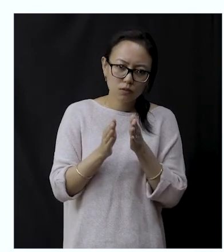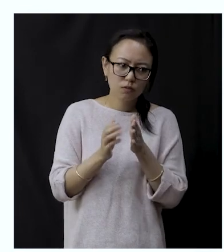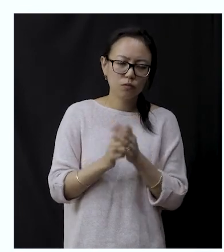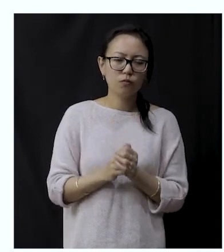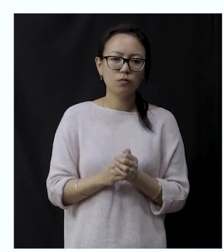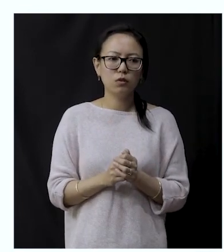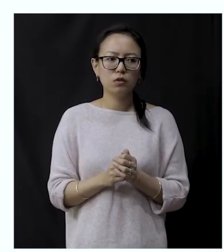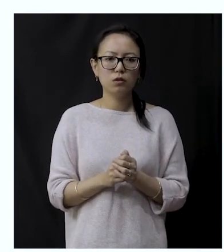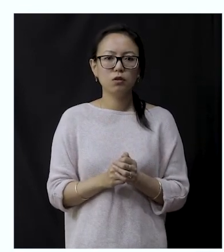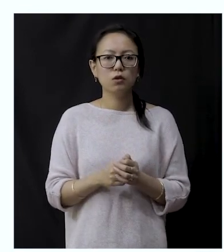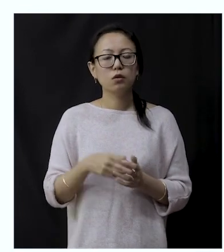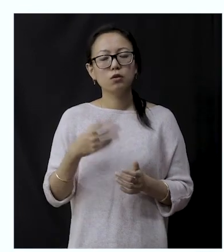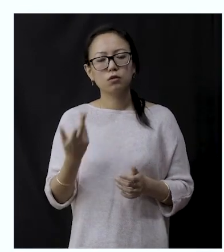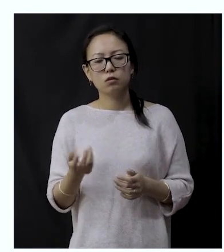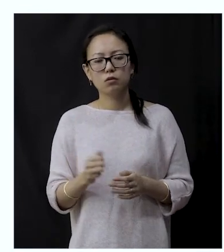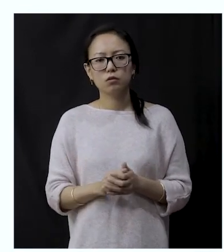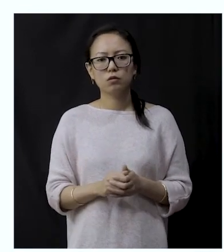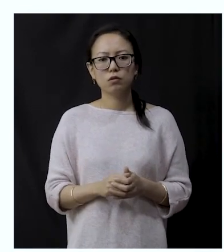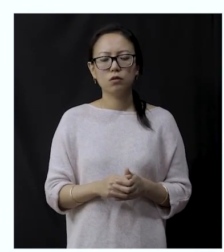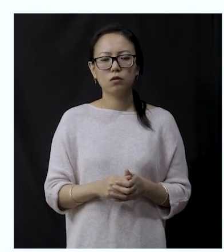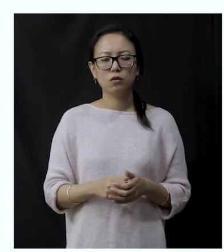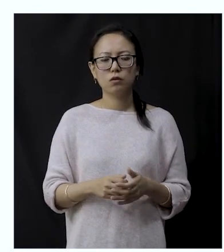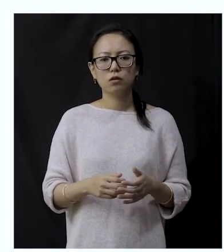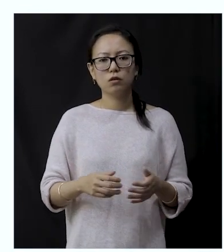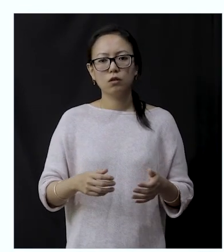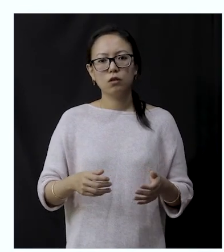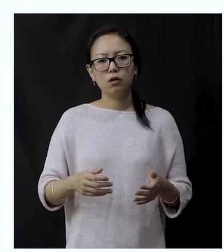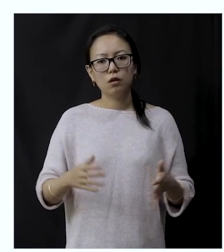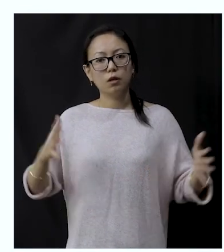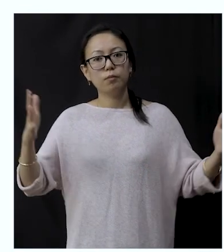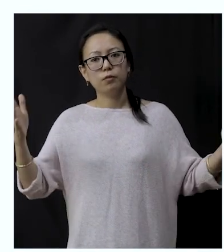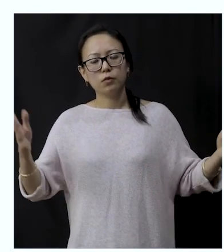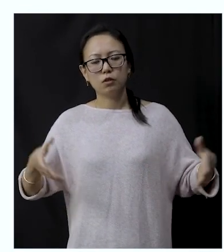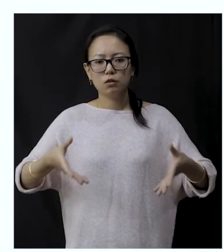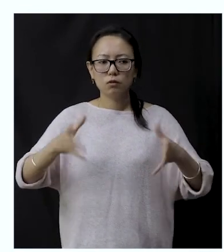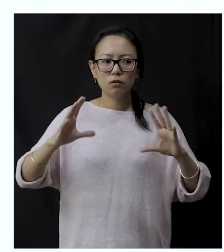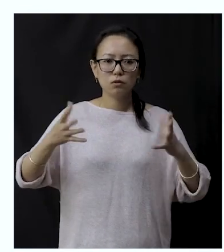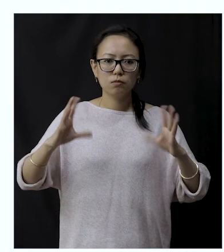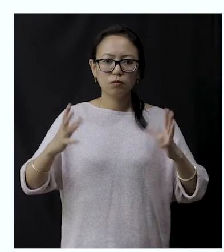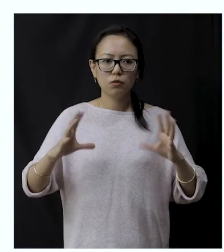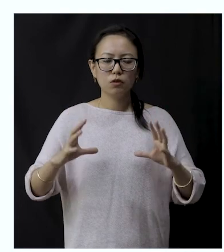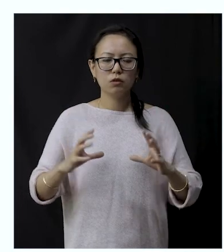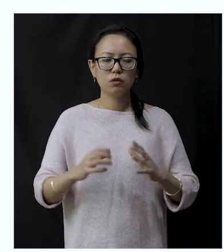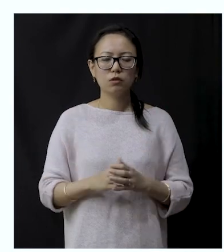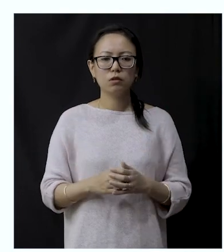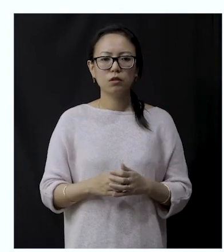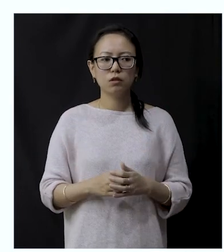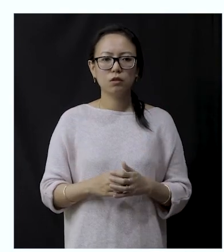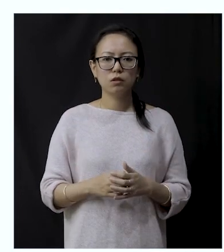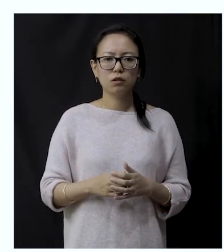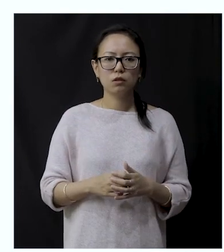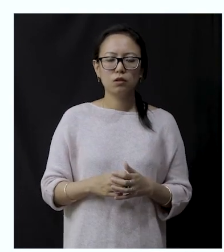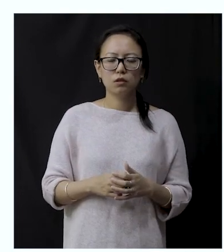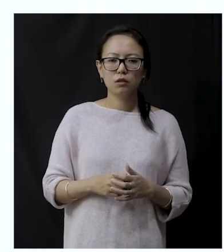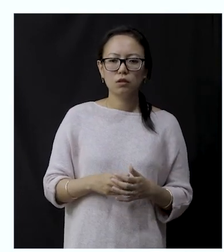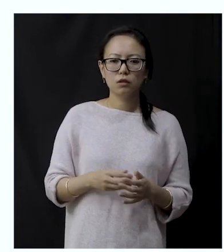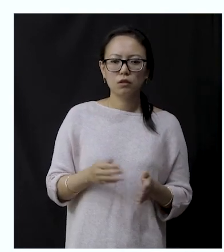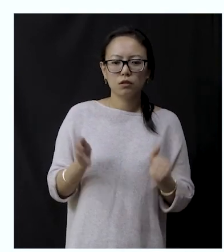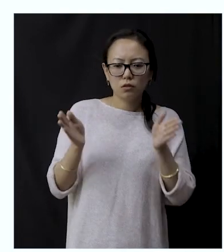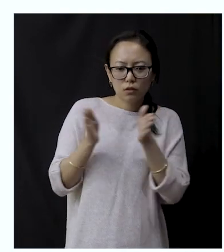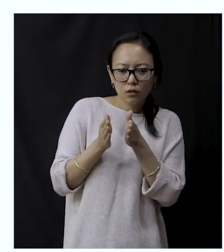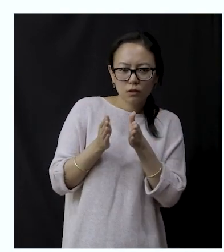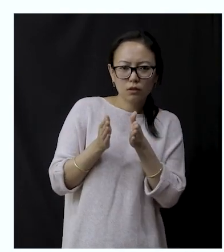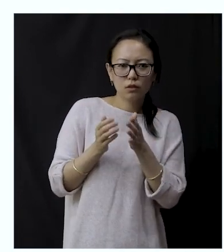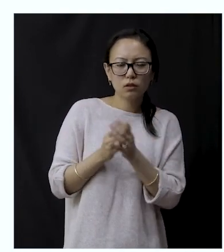So bigger the surface, bigger the ball. Okay, bigger the ball, lesser